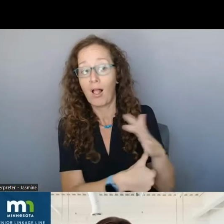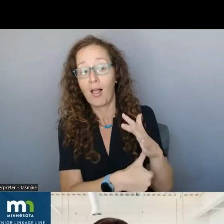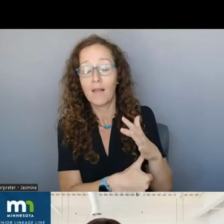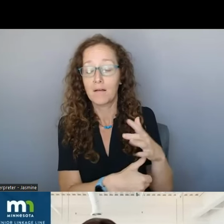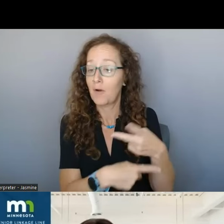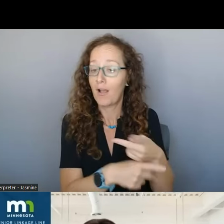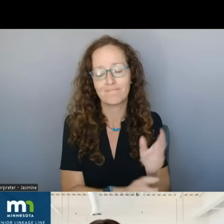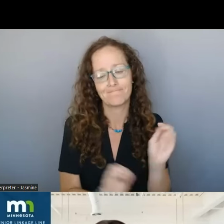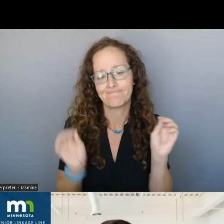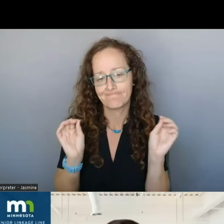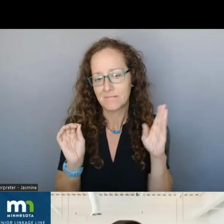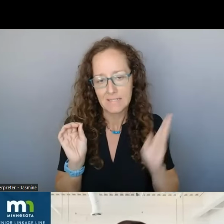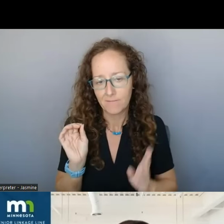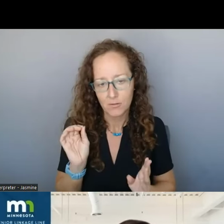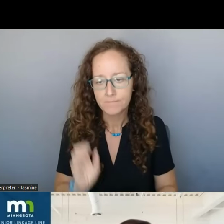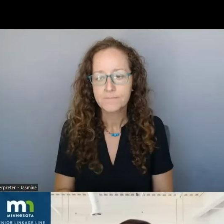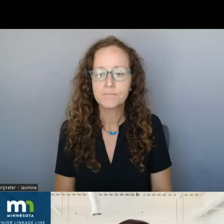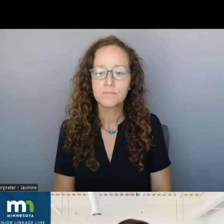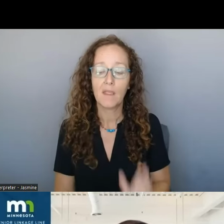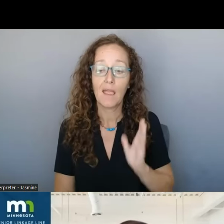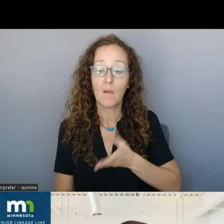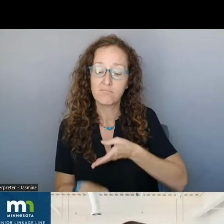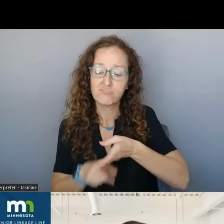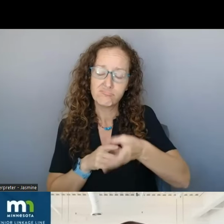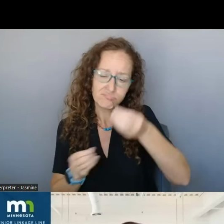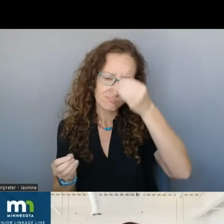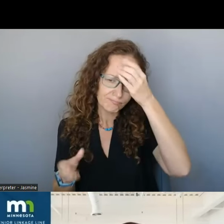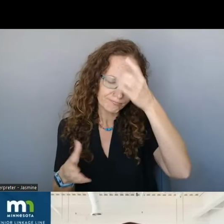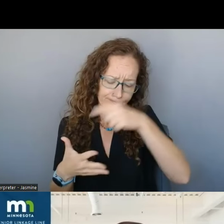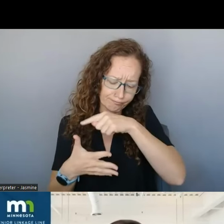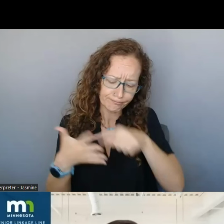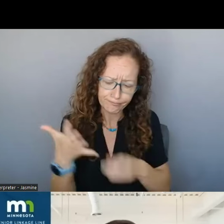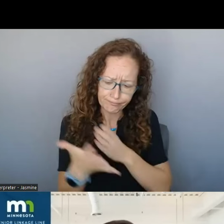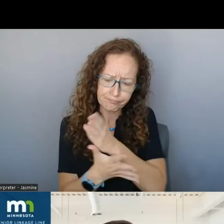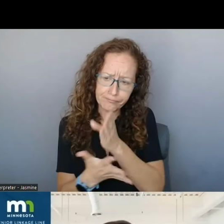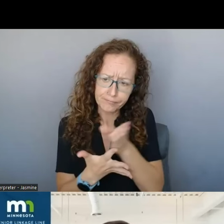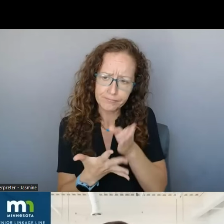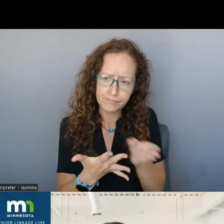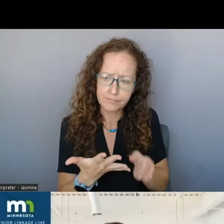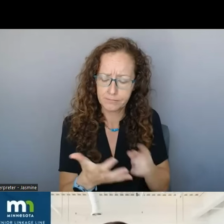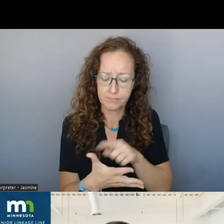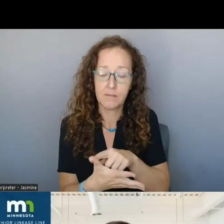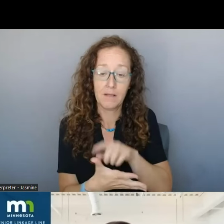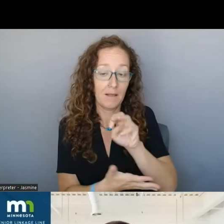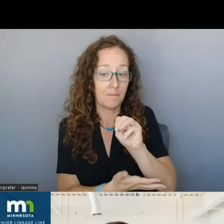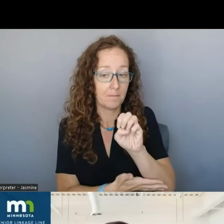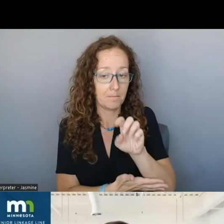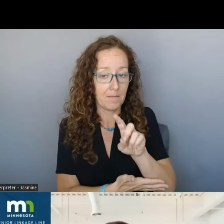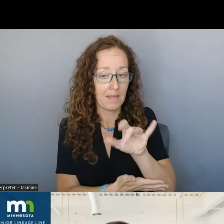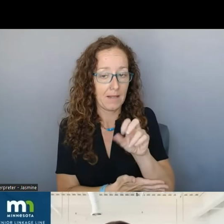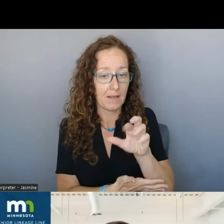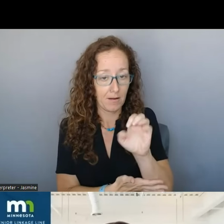We have many areas of expertise at the Senior Linkage Line. Medicare is one of the big ones. We get a lot of calls